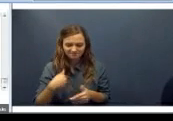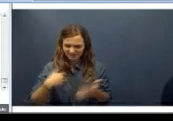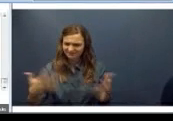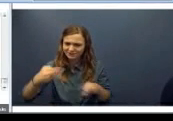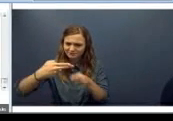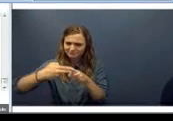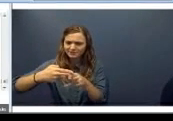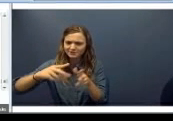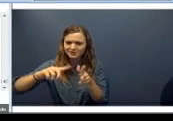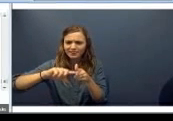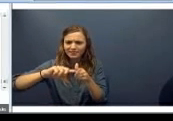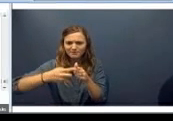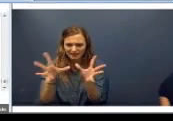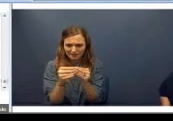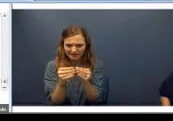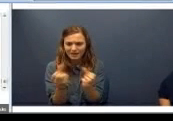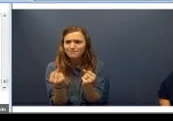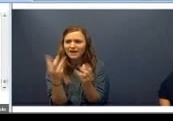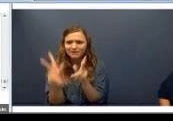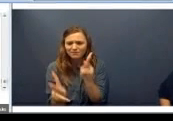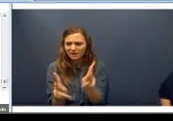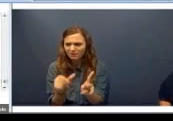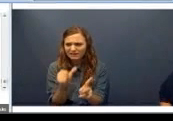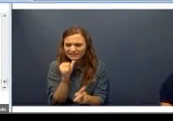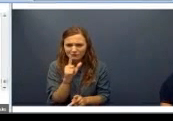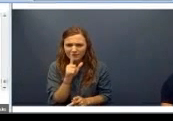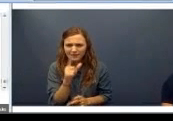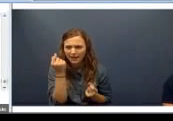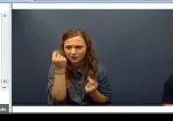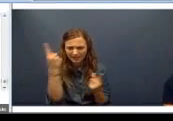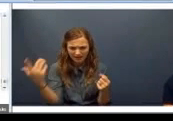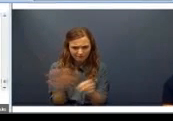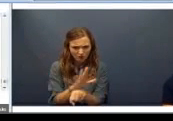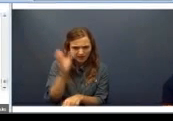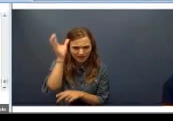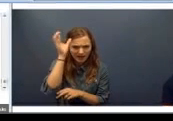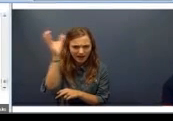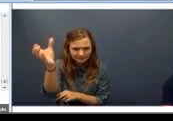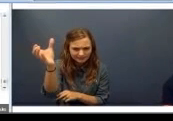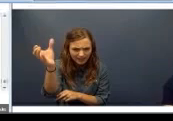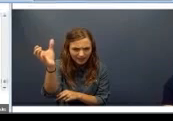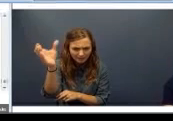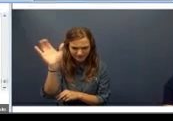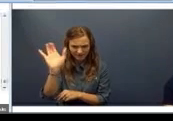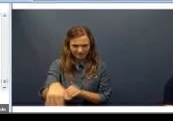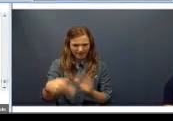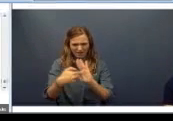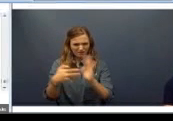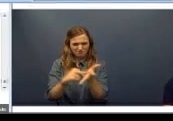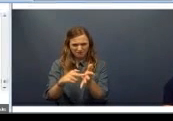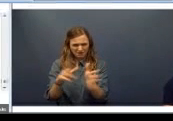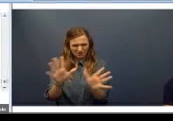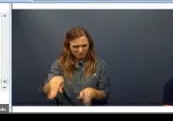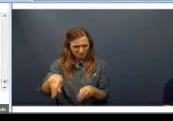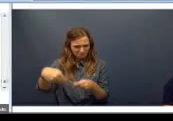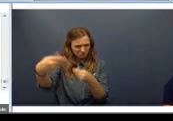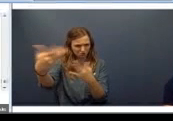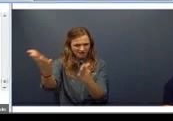because, as I said in the beginning, like so many people, we don't really understand what it means to